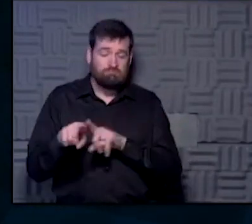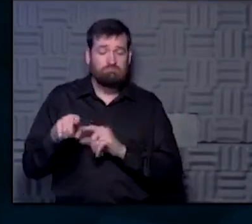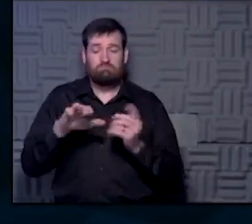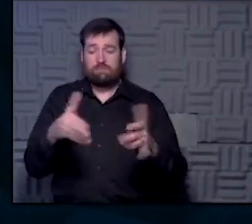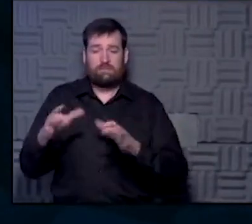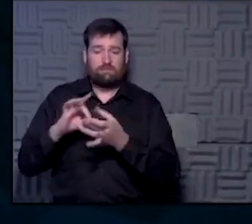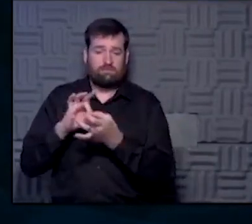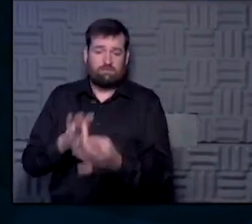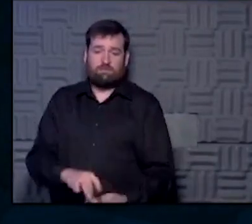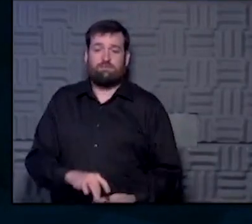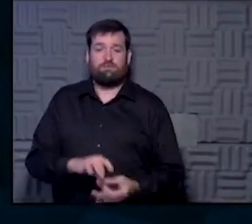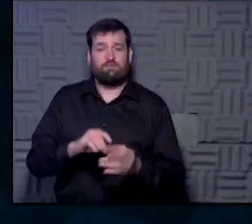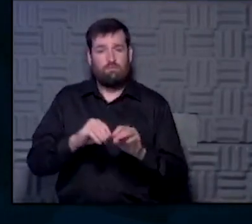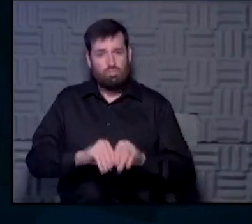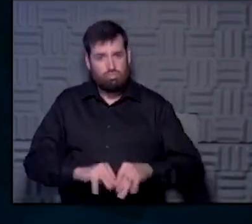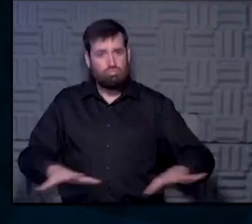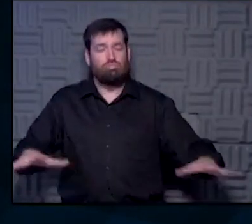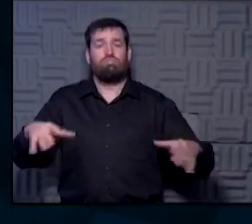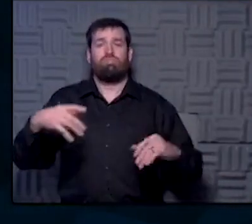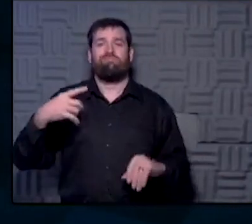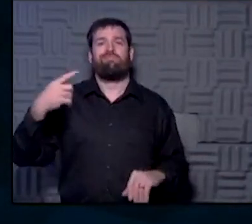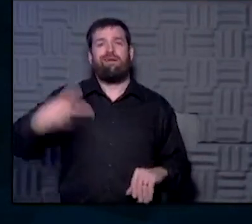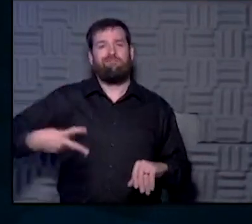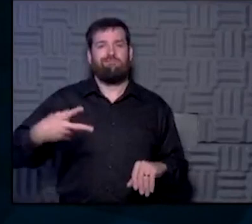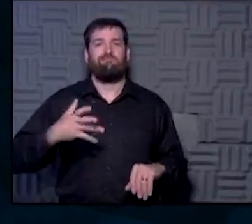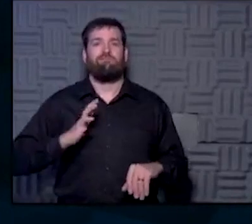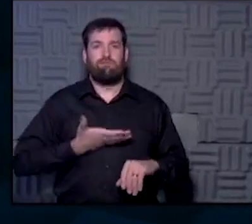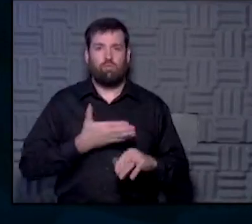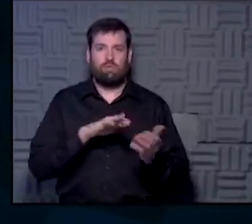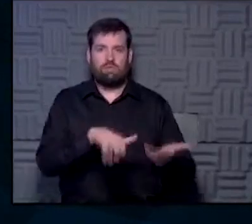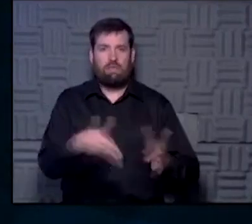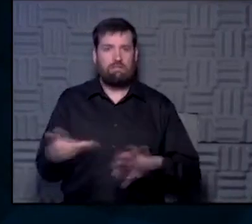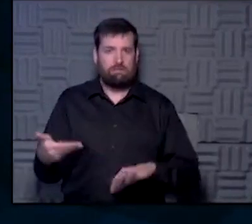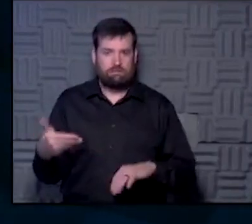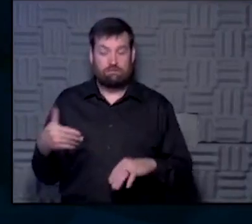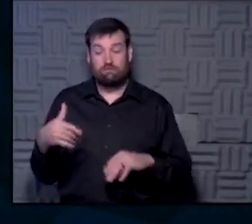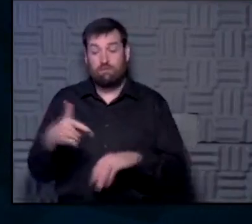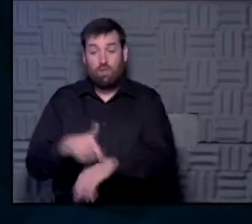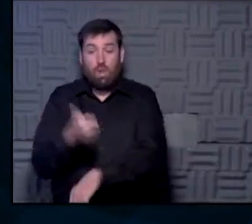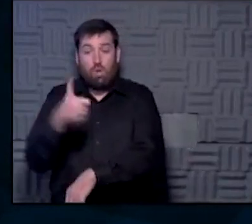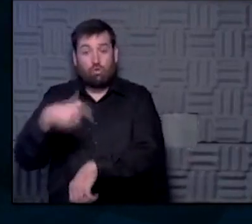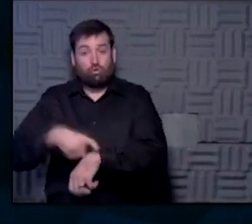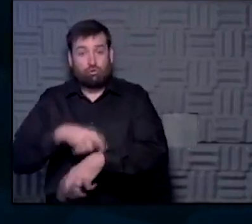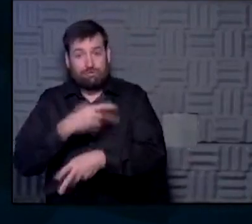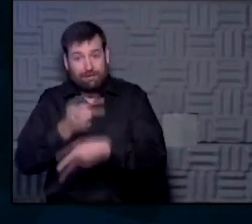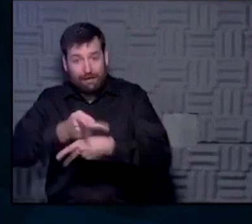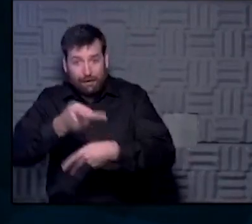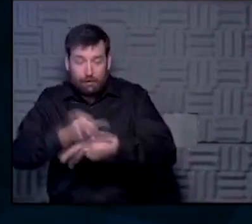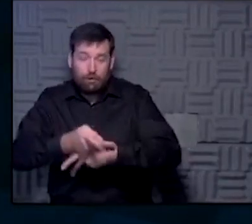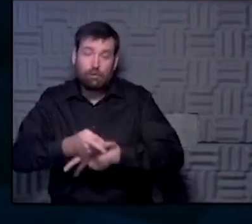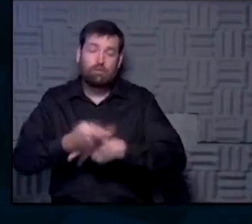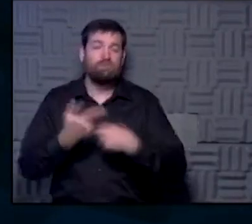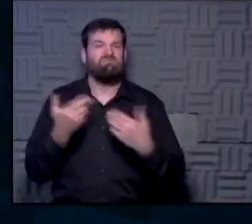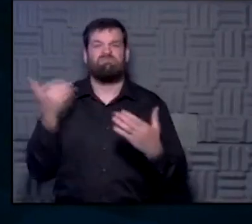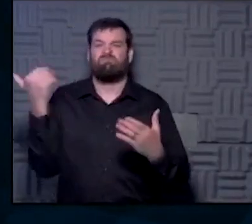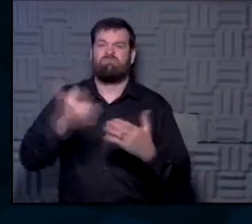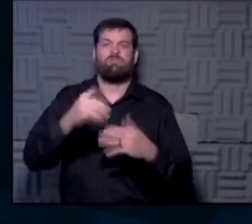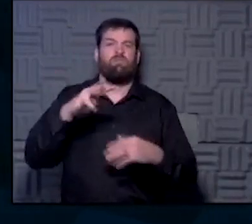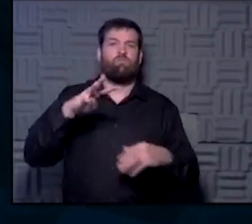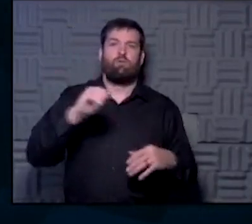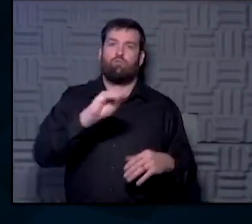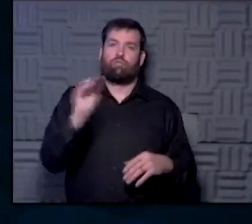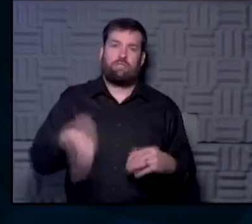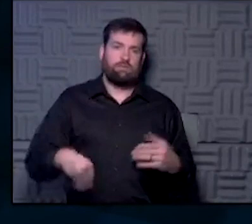with an outbreak make up just short of half of our deaths, and deaths associated with long-term care facilities are just near